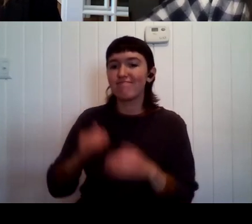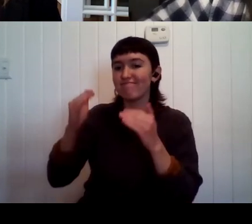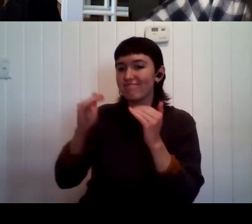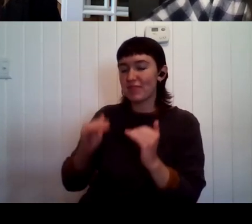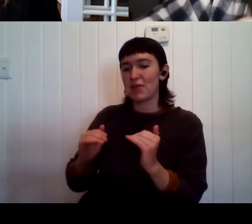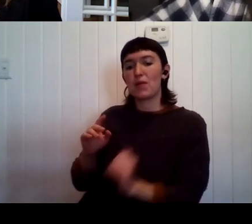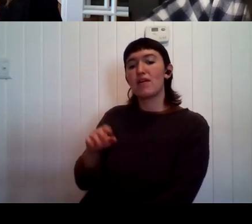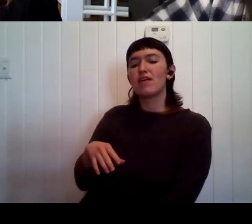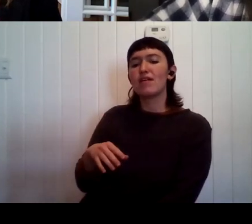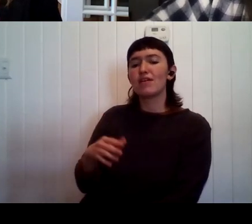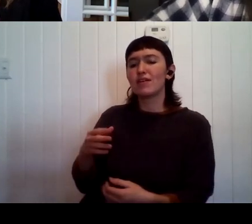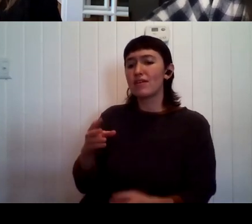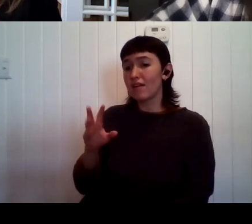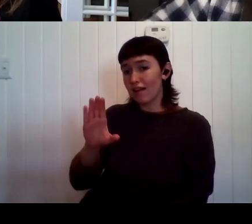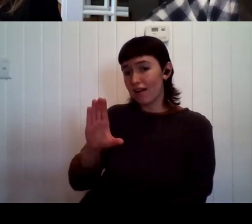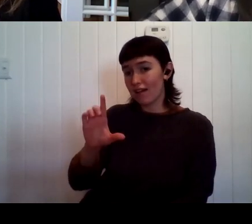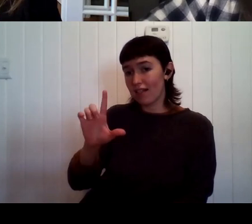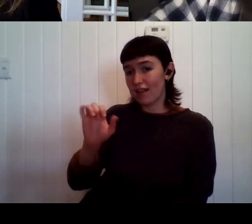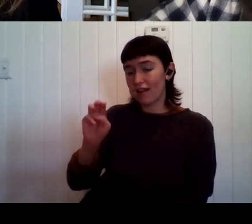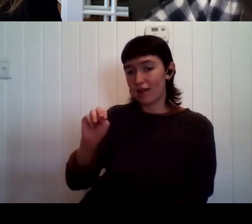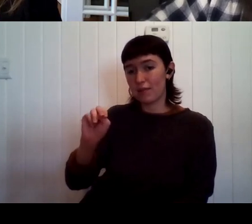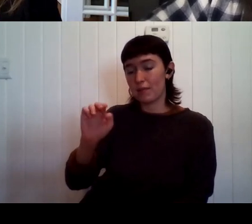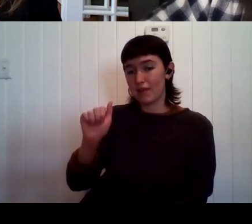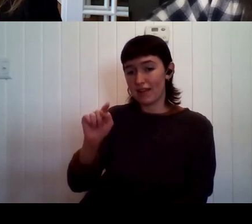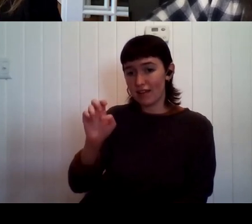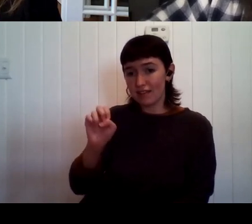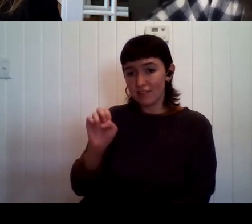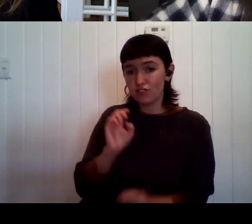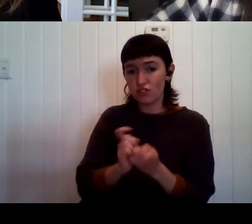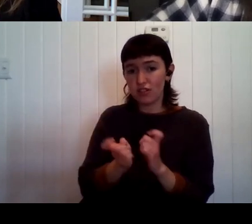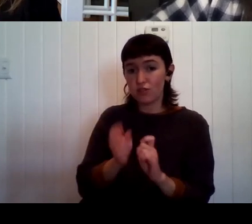change eventually affect house animals in some way?